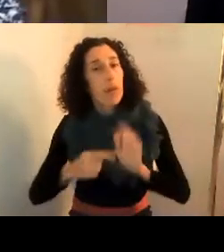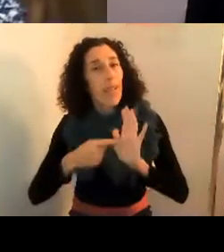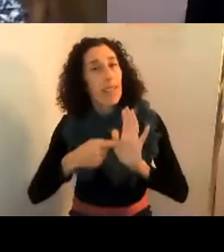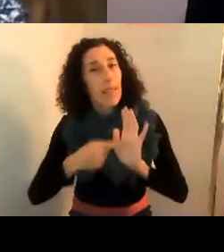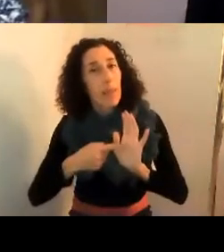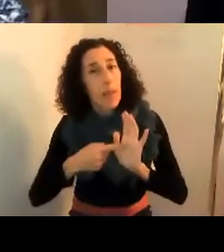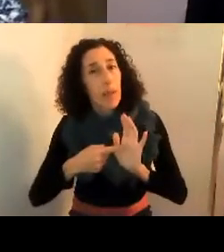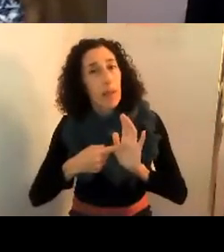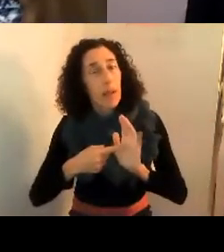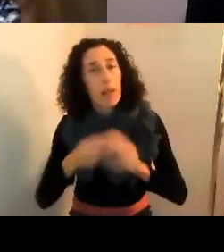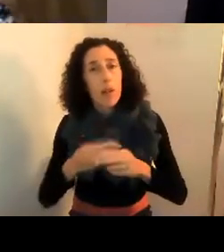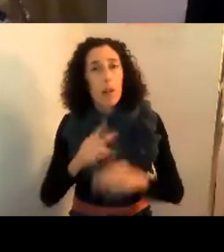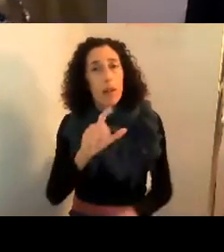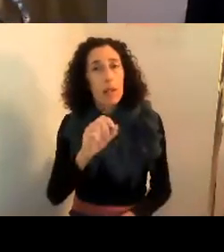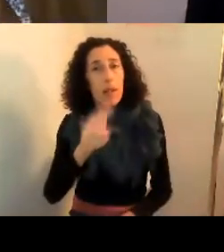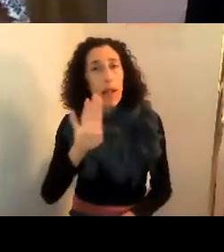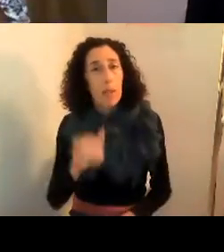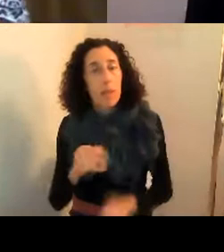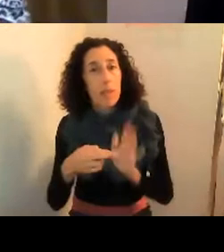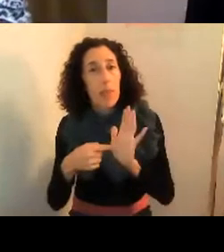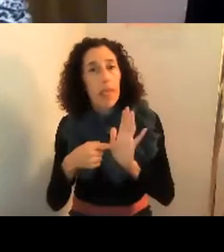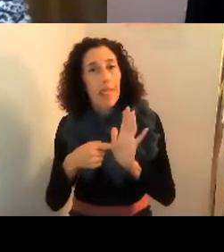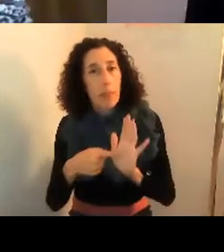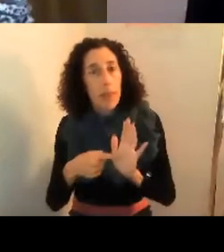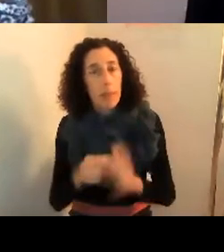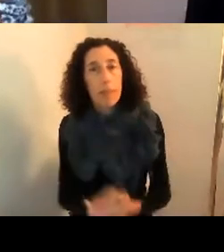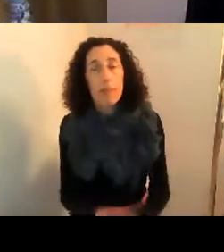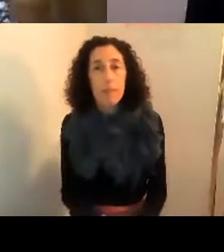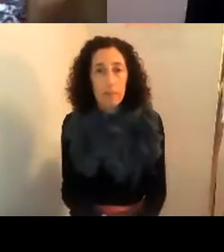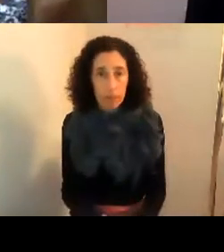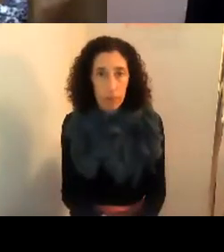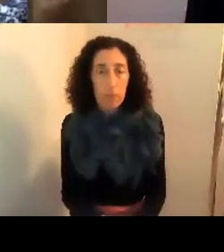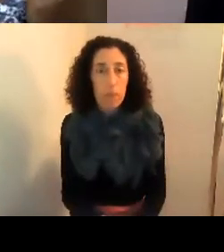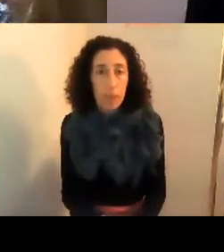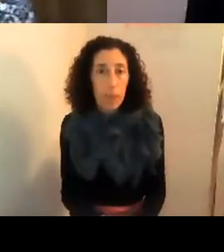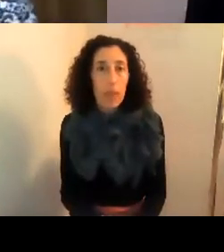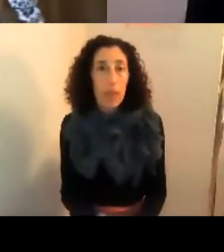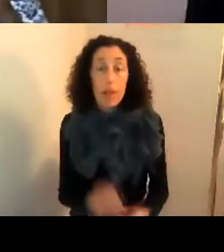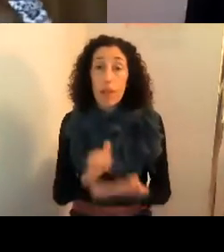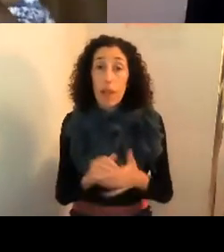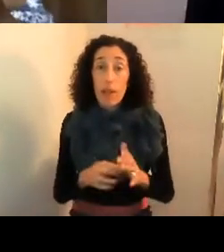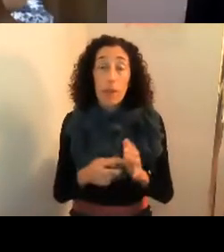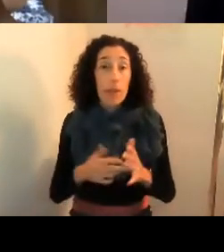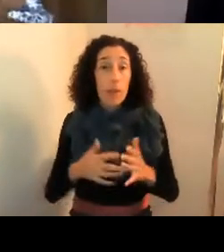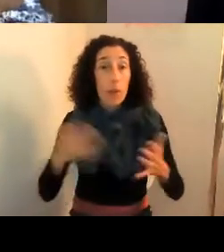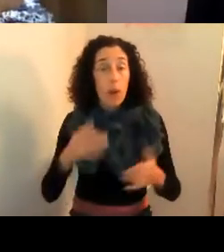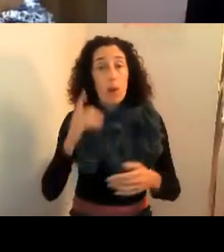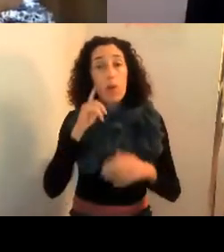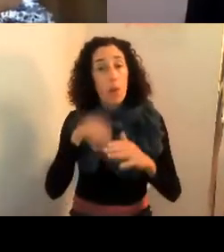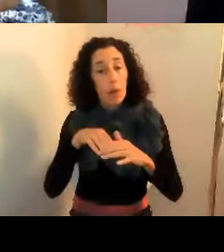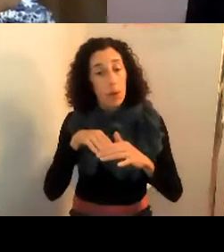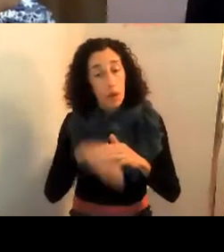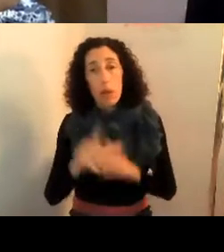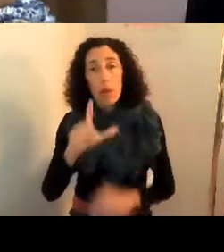every lobby exhibit, you know, my hobby is to create altars, because I understand the power